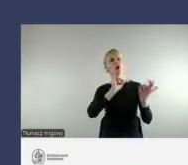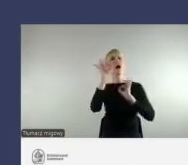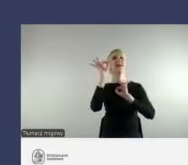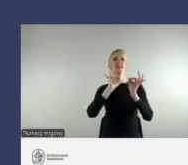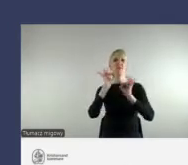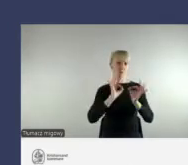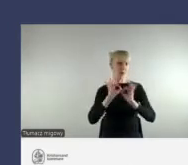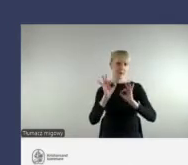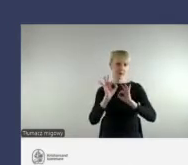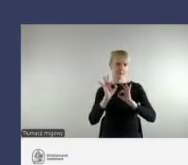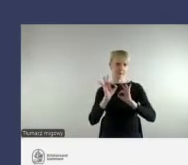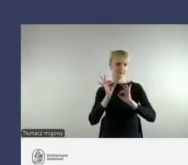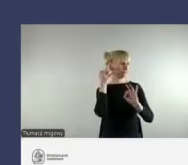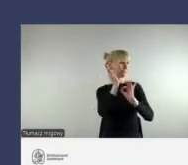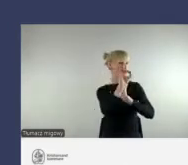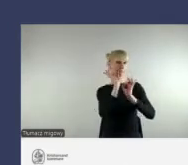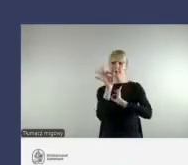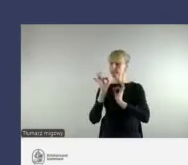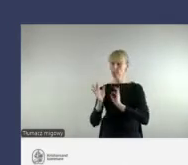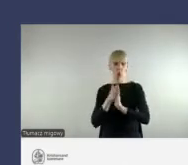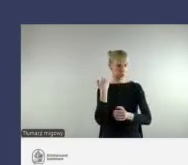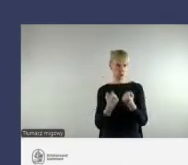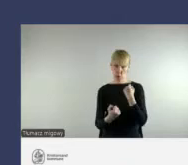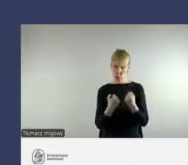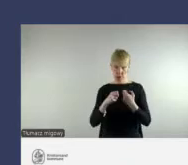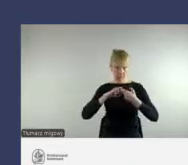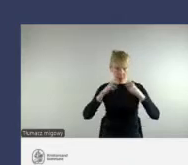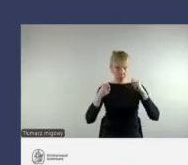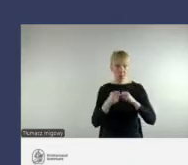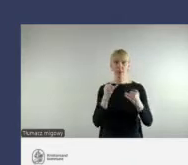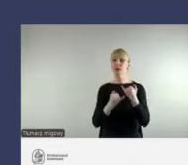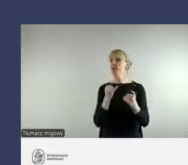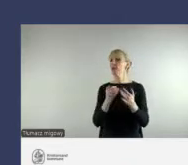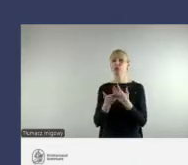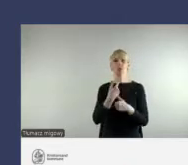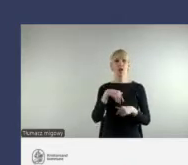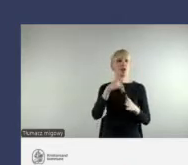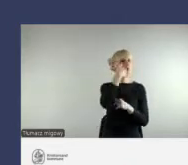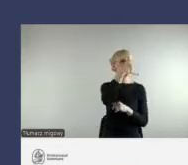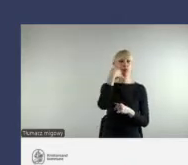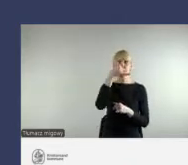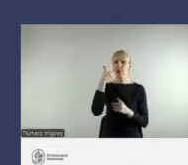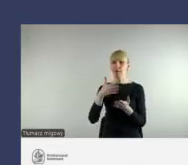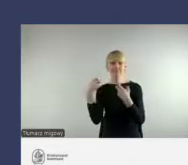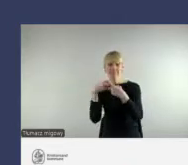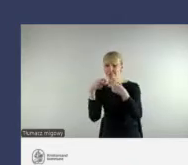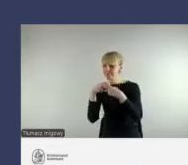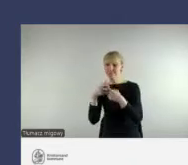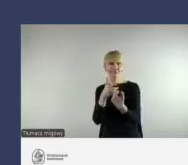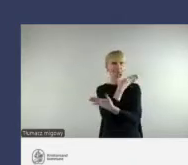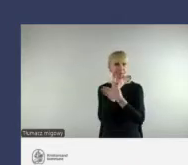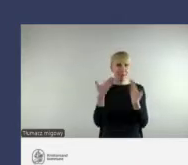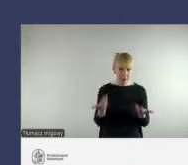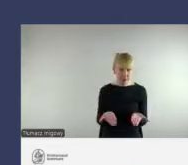is challenging when telecom and ECOM fail. Cross-sector interaction